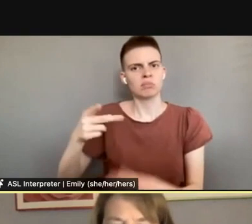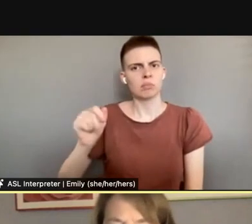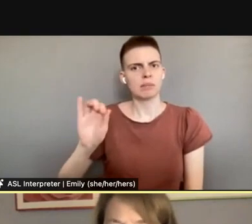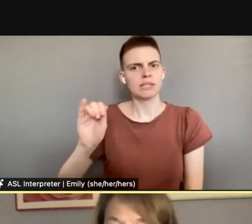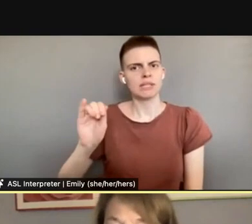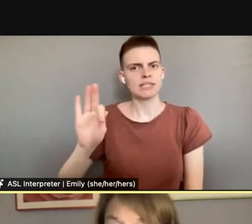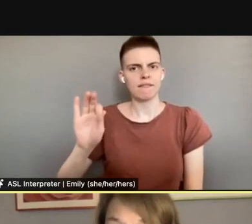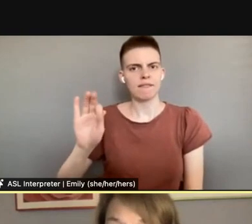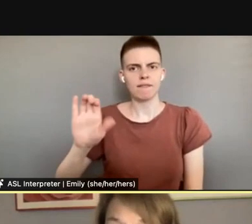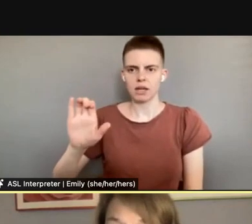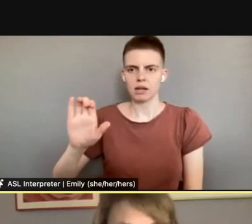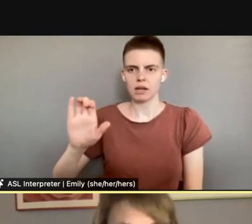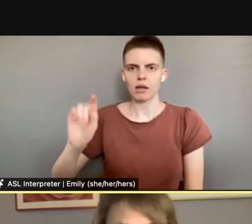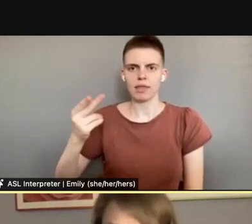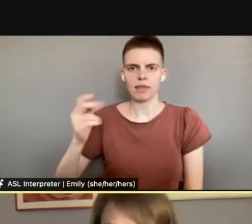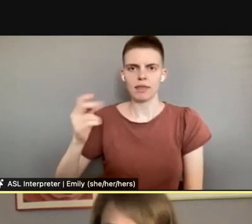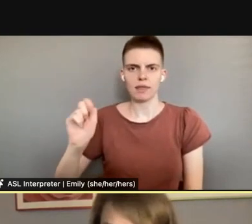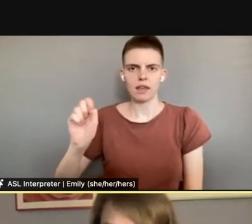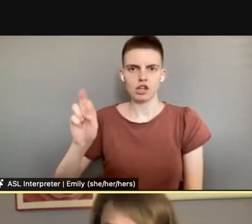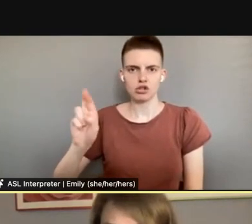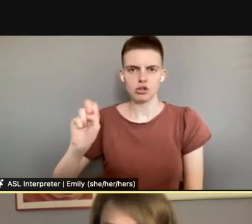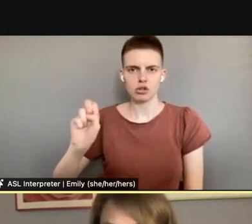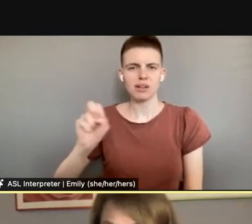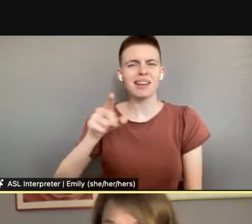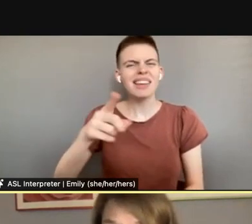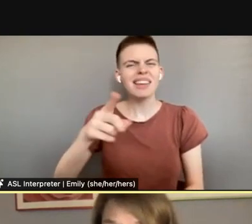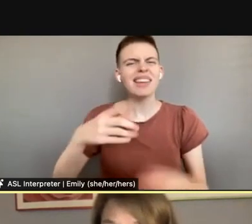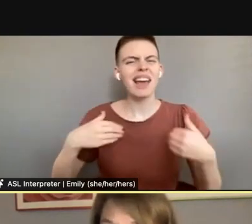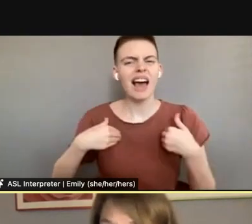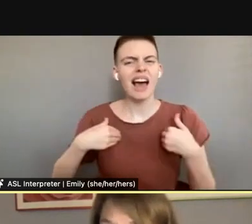quadriplegia. He has